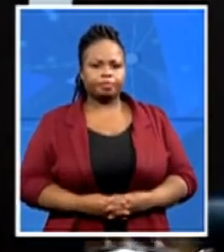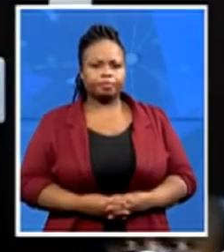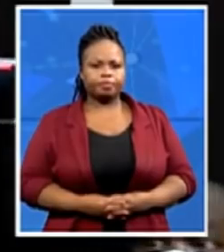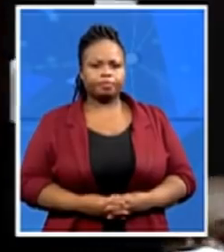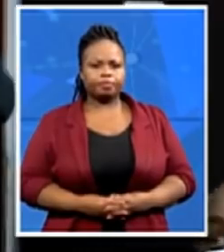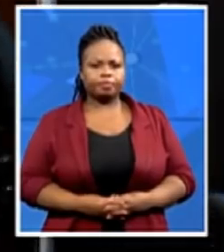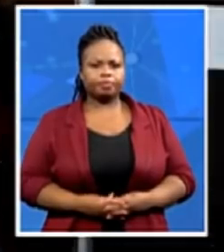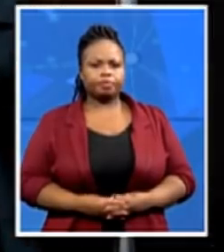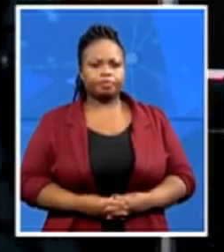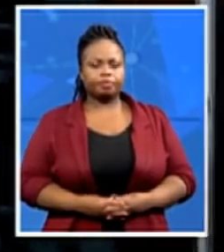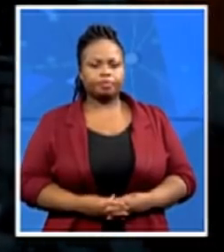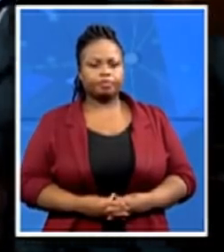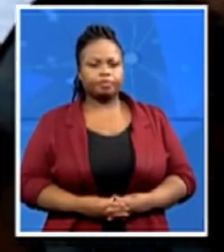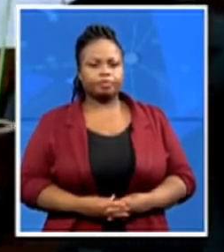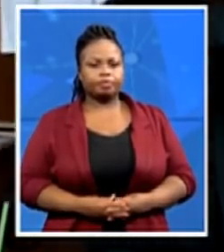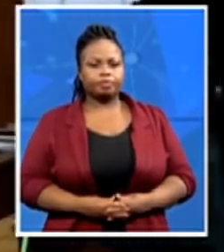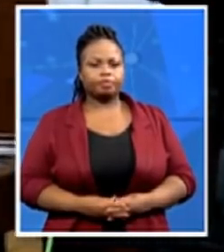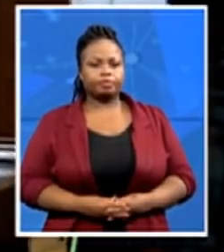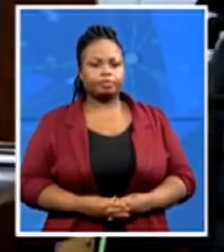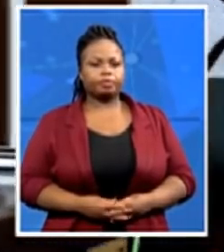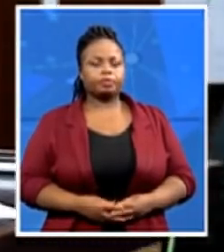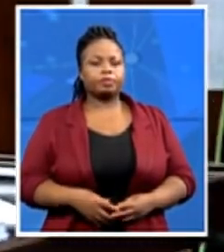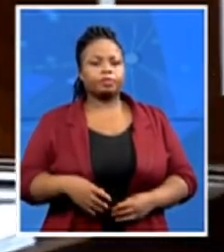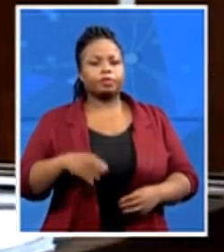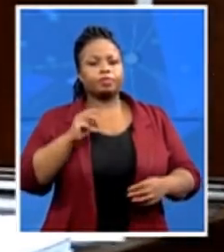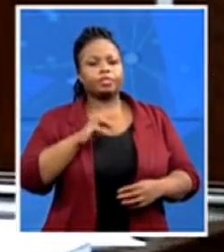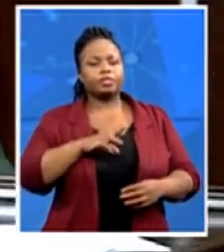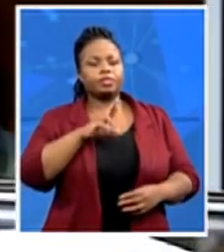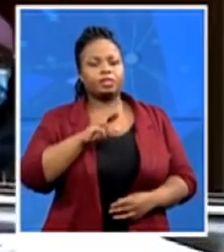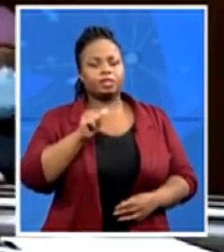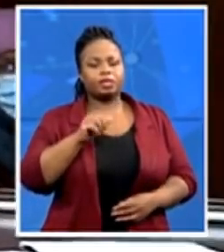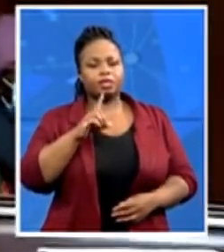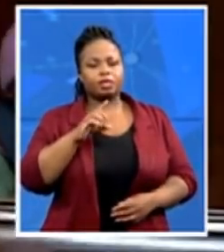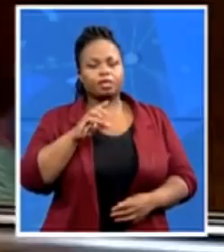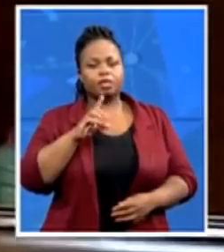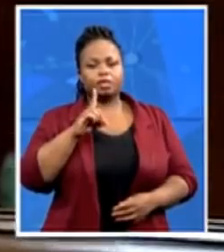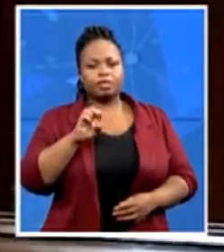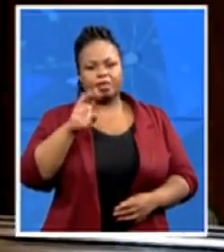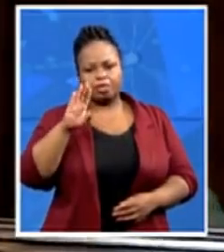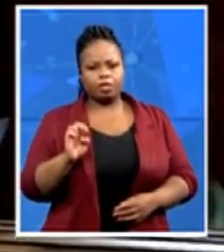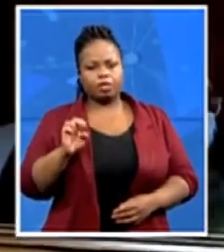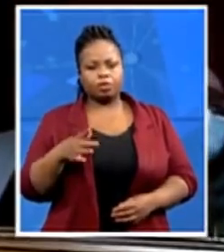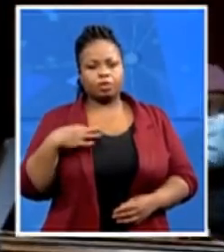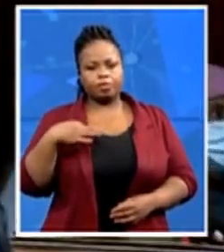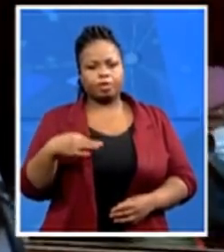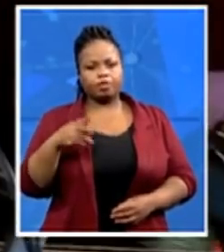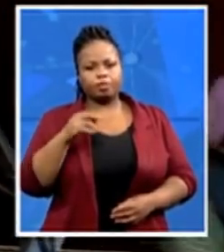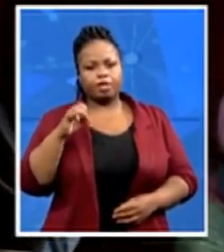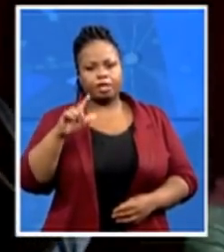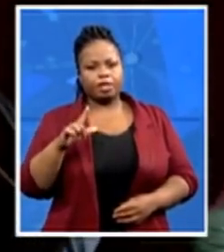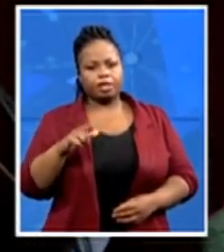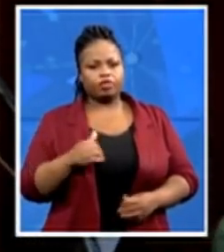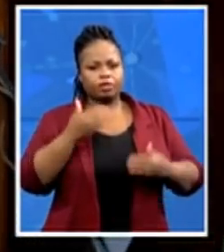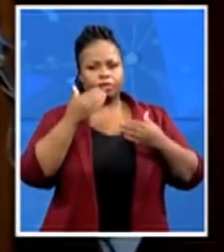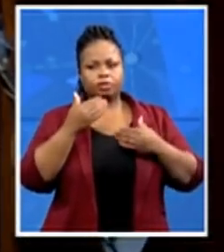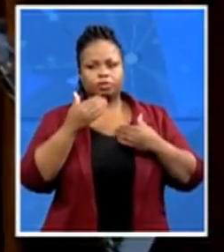Mr. Thabethe is an applicant applying for bail. The provisions of Section 6011B of the Criminal